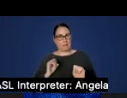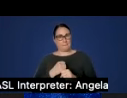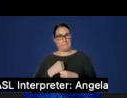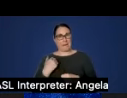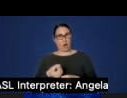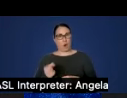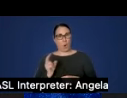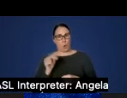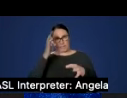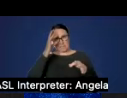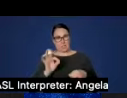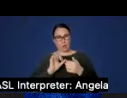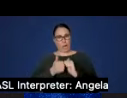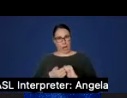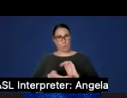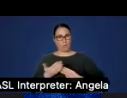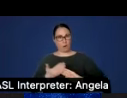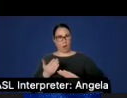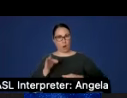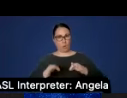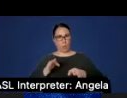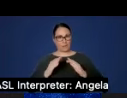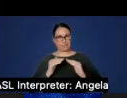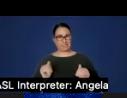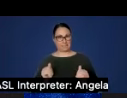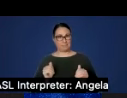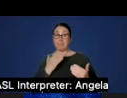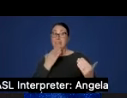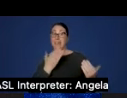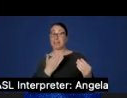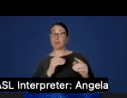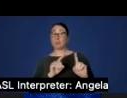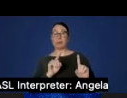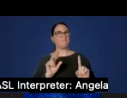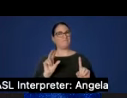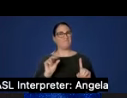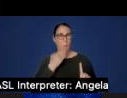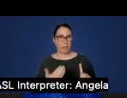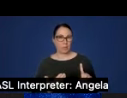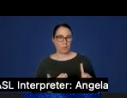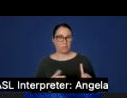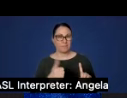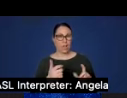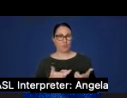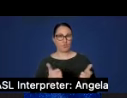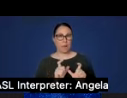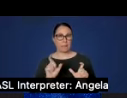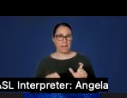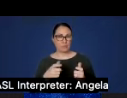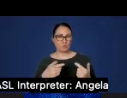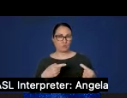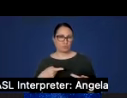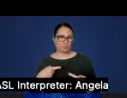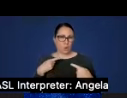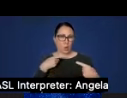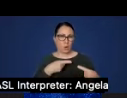how we want to run our court system. So thank you, but no thank you. And other tribes have had to struggle to meet all of these